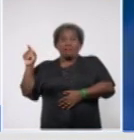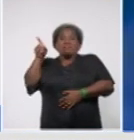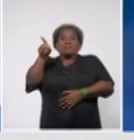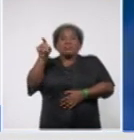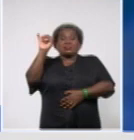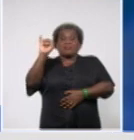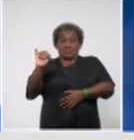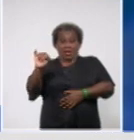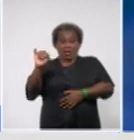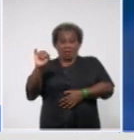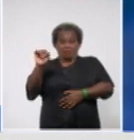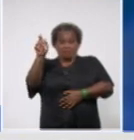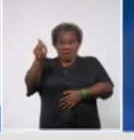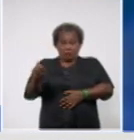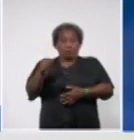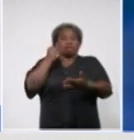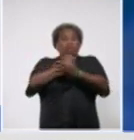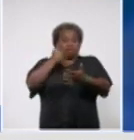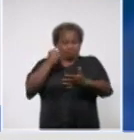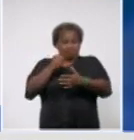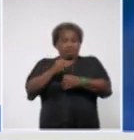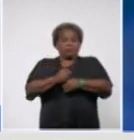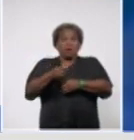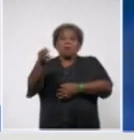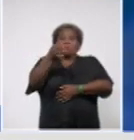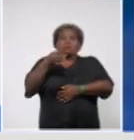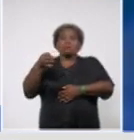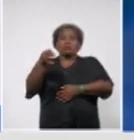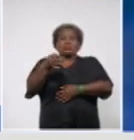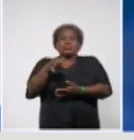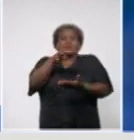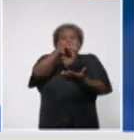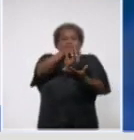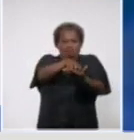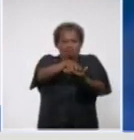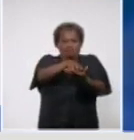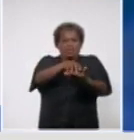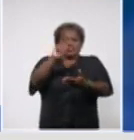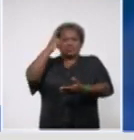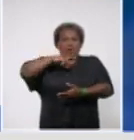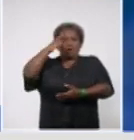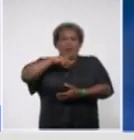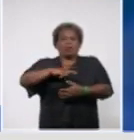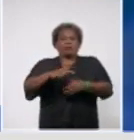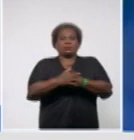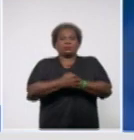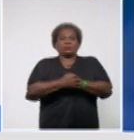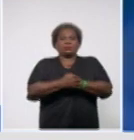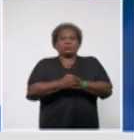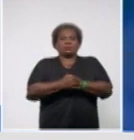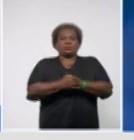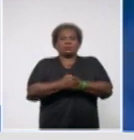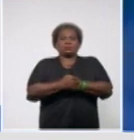16 cases belong to Ciego de Ávila and the municipality of the same name.